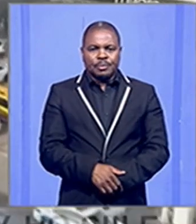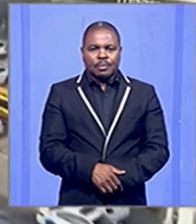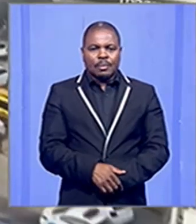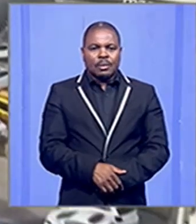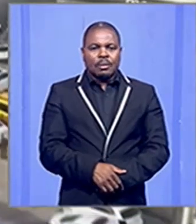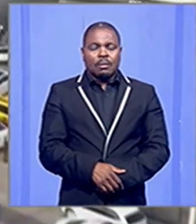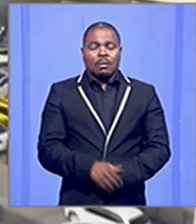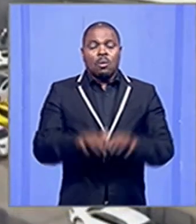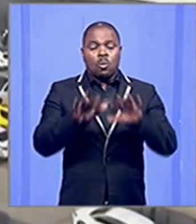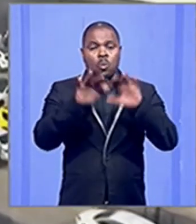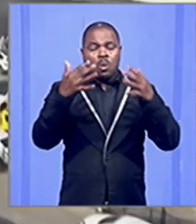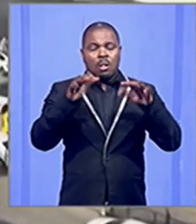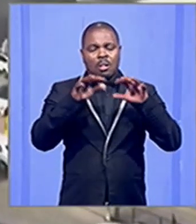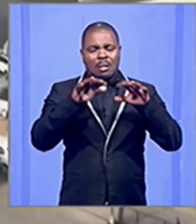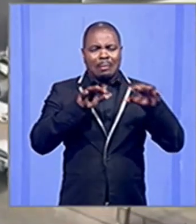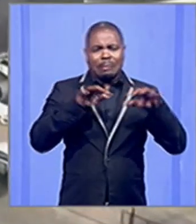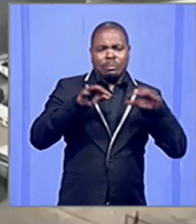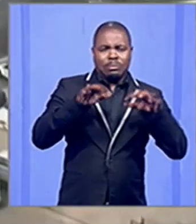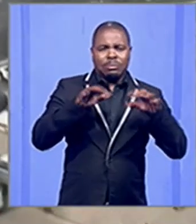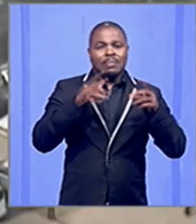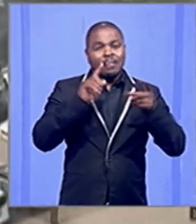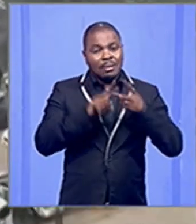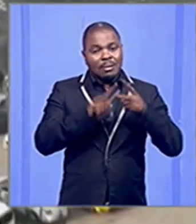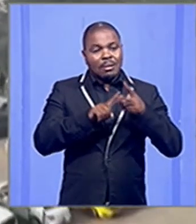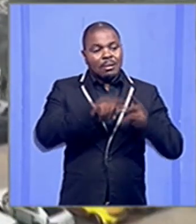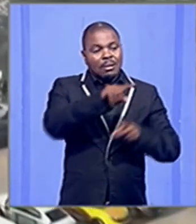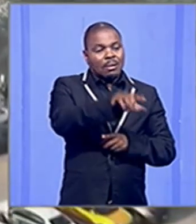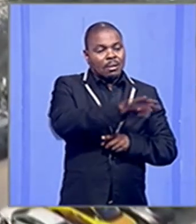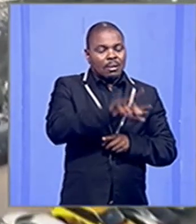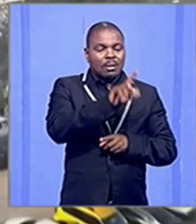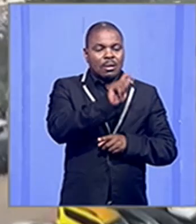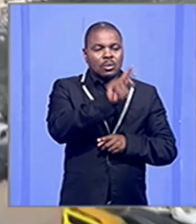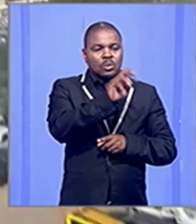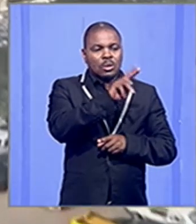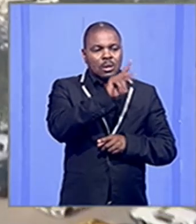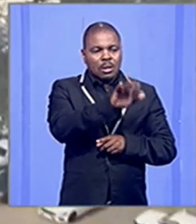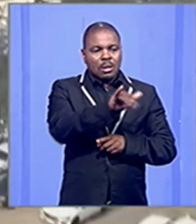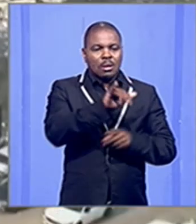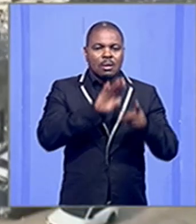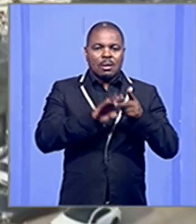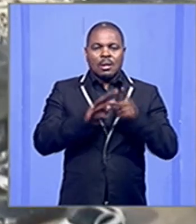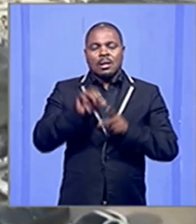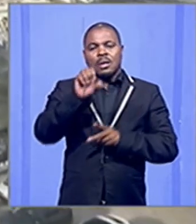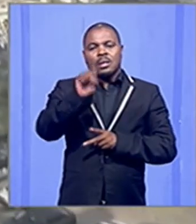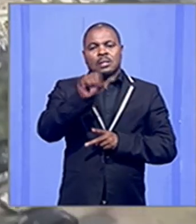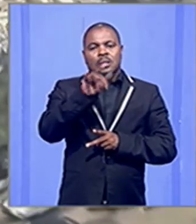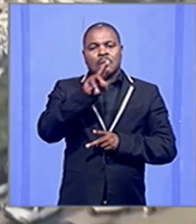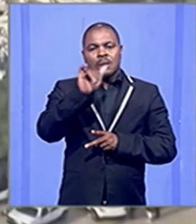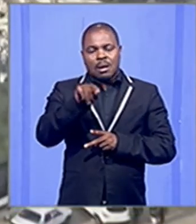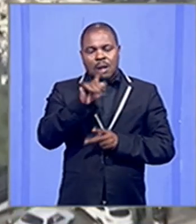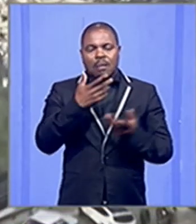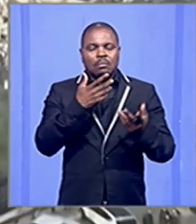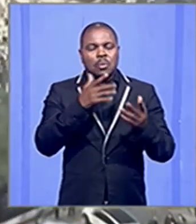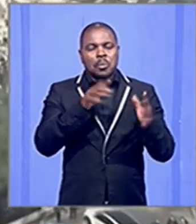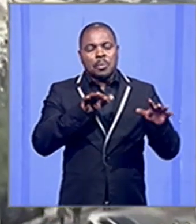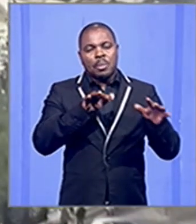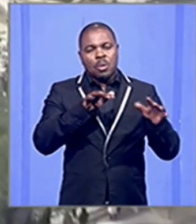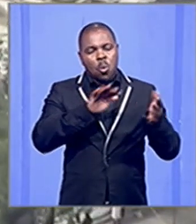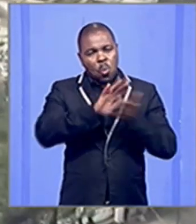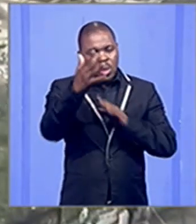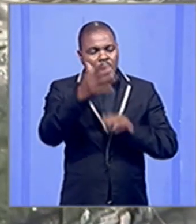Ka lebaka la ho reketla ho matla ha lefatshe ho bileng Turkey le Syria, tshenyo e kgolo e bile meahong e kenyelletsang dipetlele